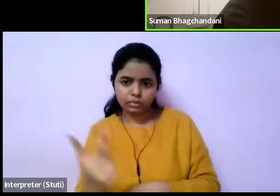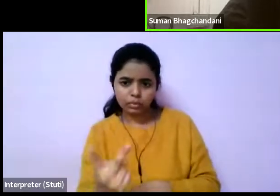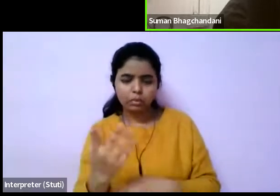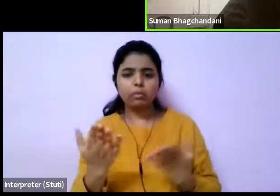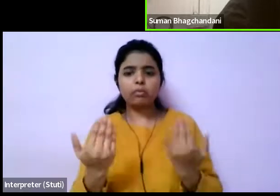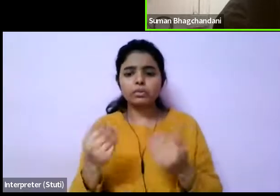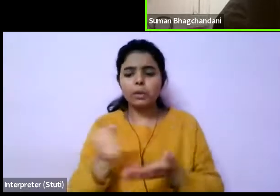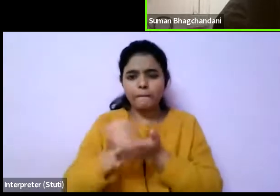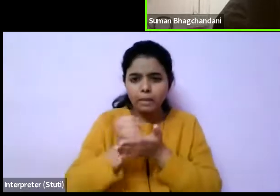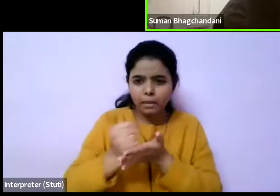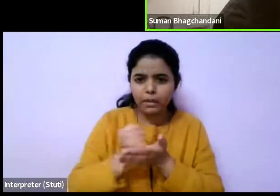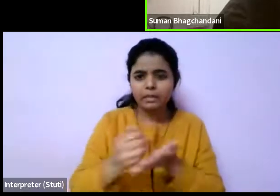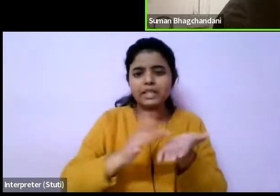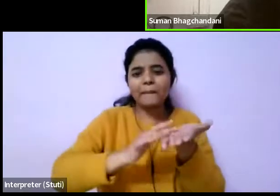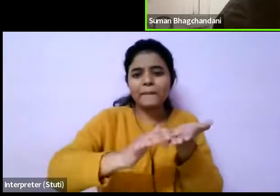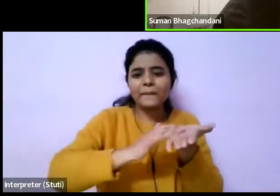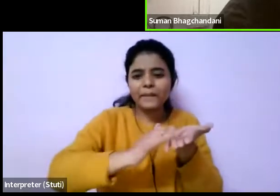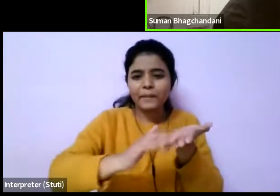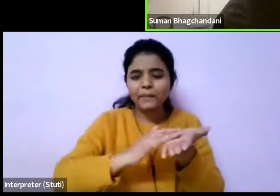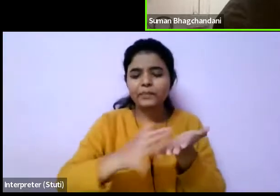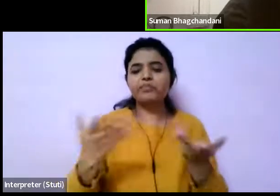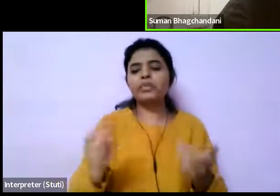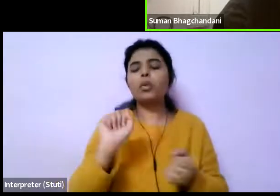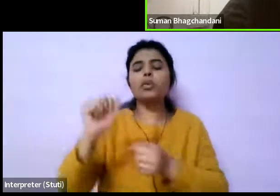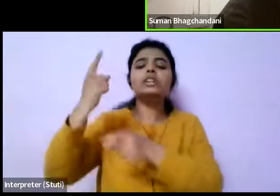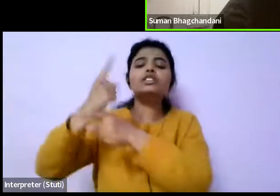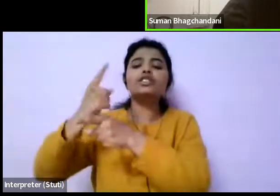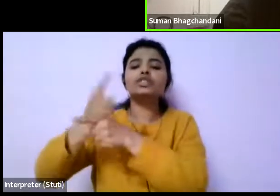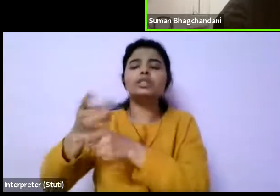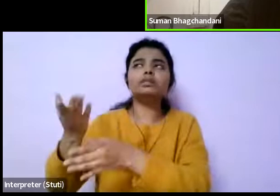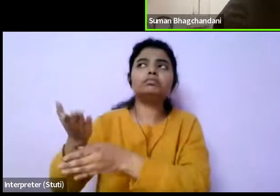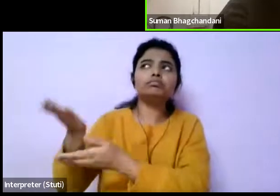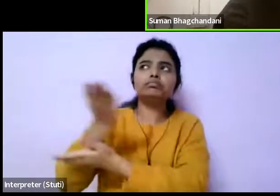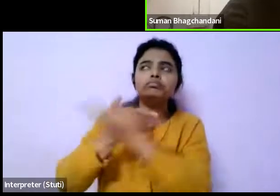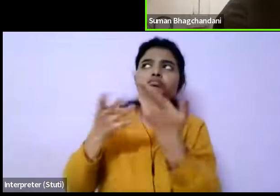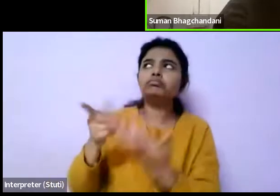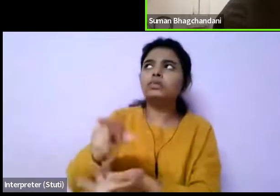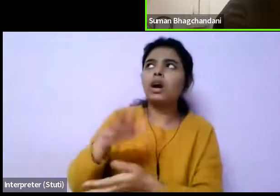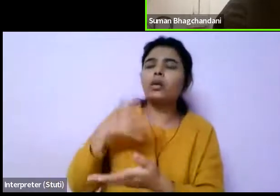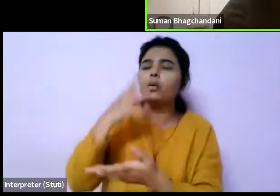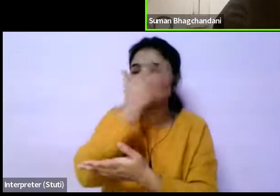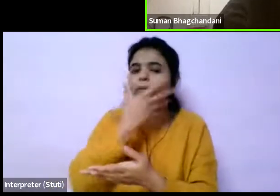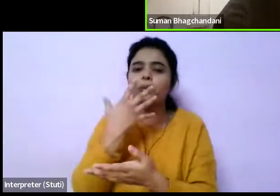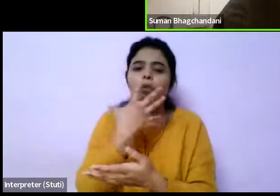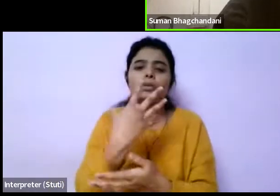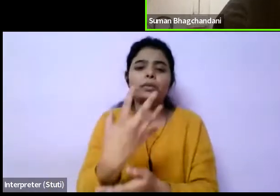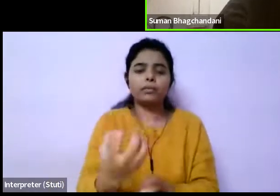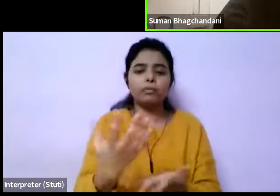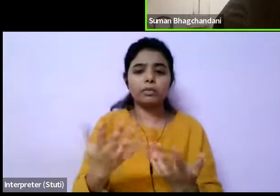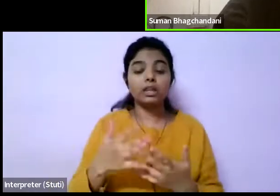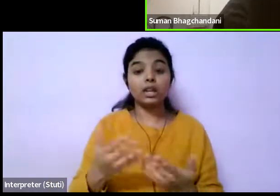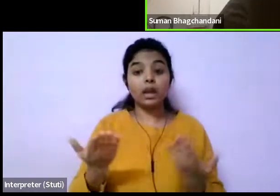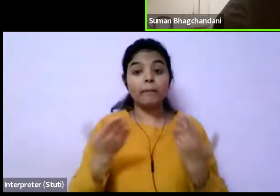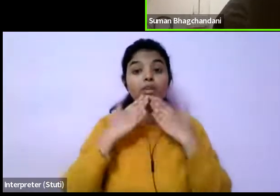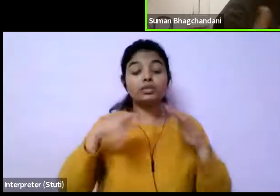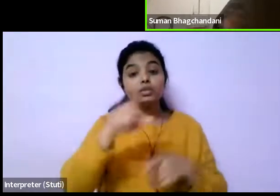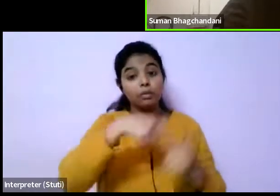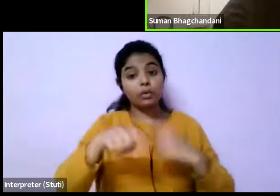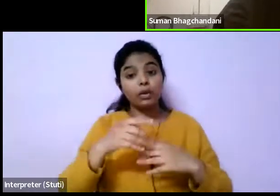student practicing tactile learning through his or her teacher's body. But does that mean that his students are completely relieved from any kind